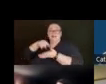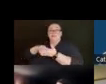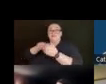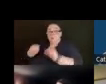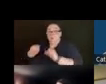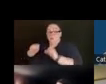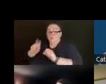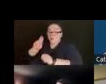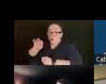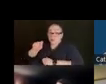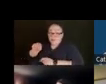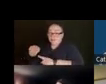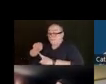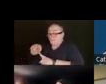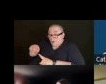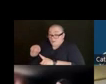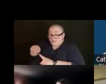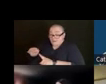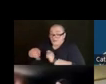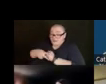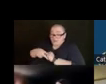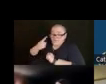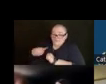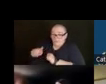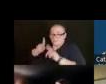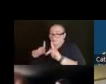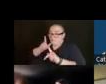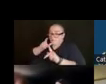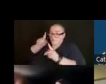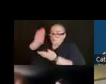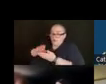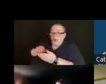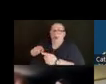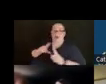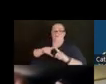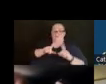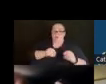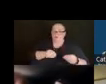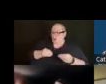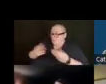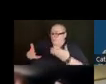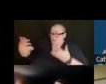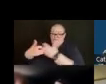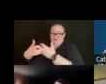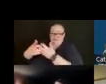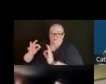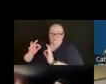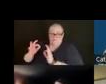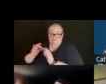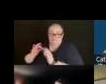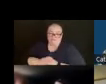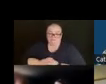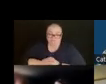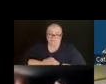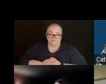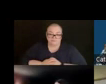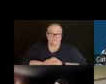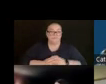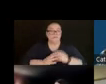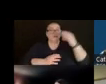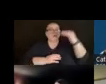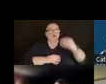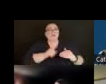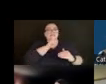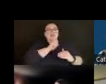income fits the bill. So it's a good place to use a portable voucher. Then there's single room occupancy.